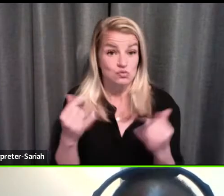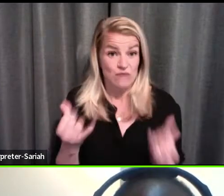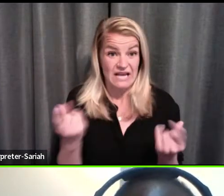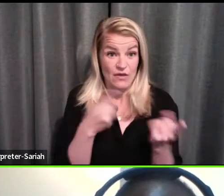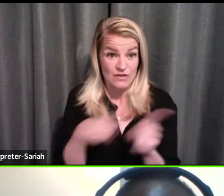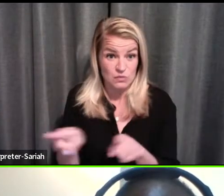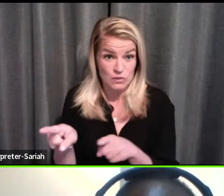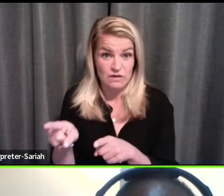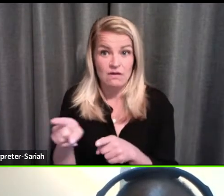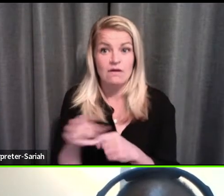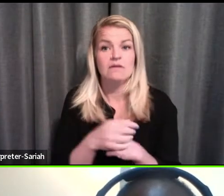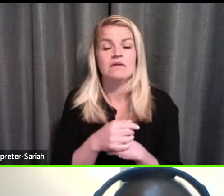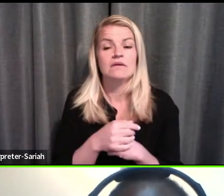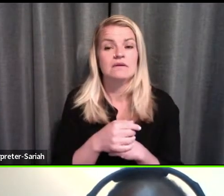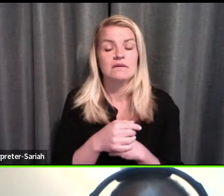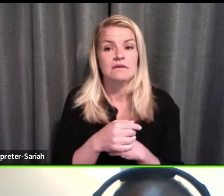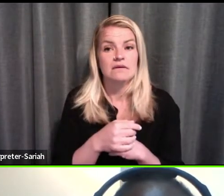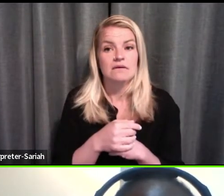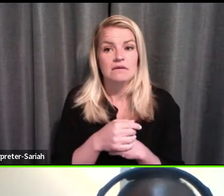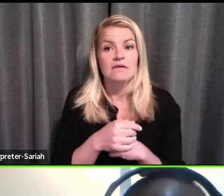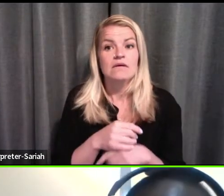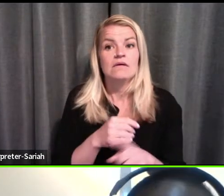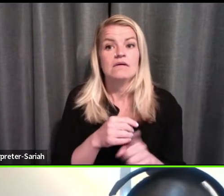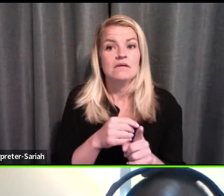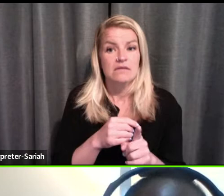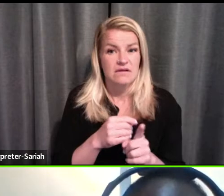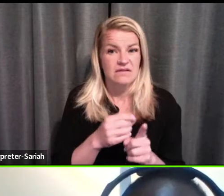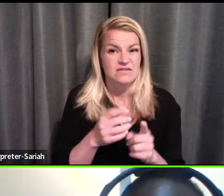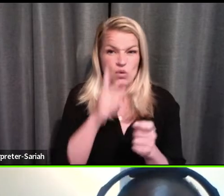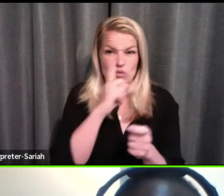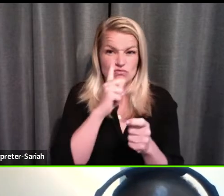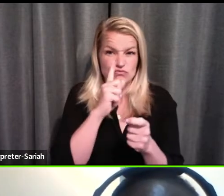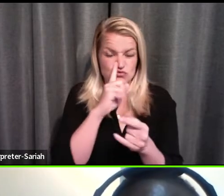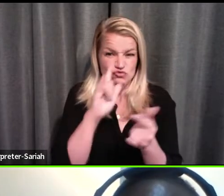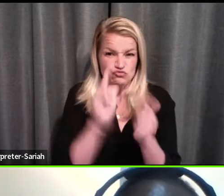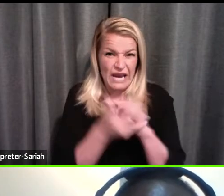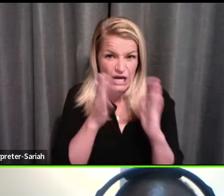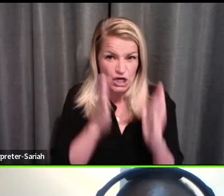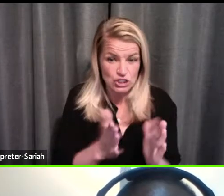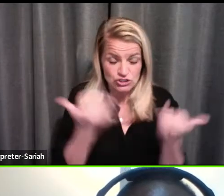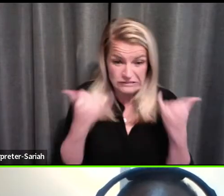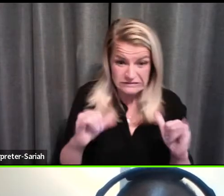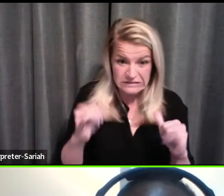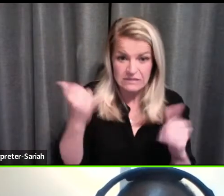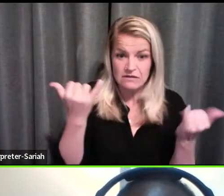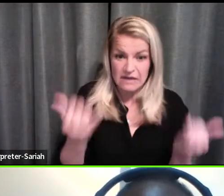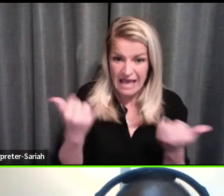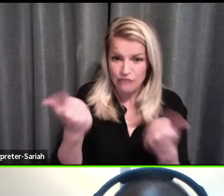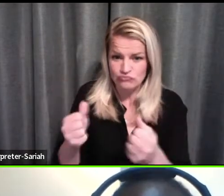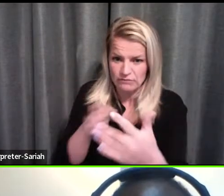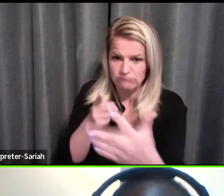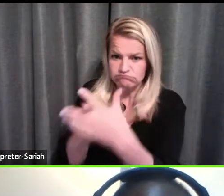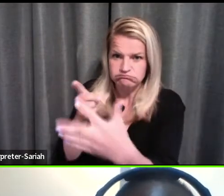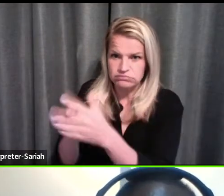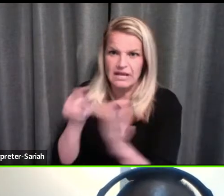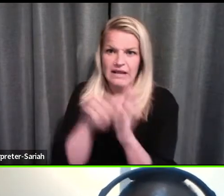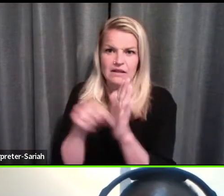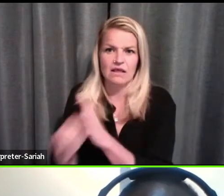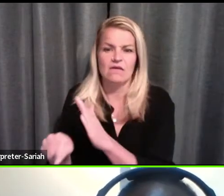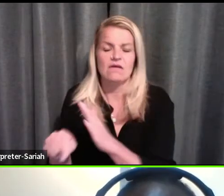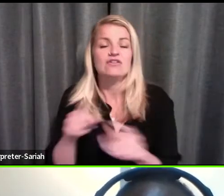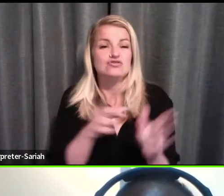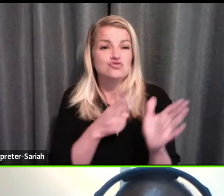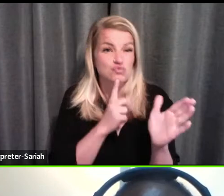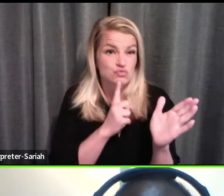among the top hashtags on Twitter is hashtag Baringo is bleeding. Honestly, my heart bleeds for women